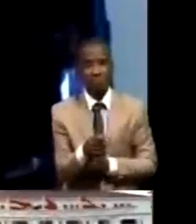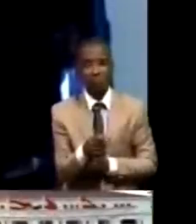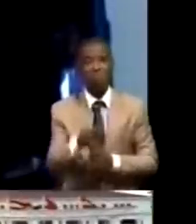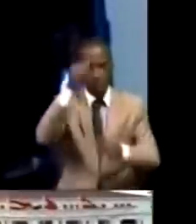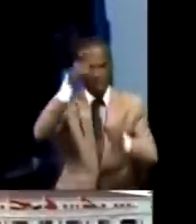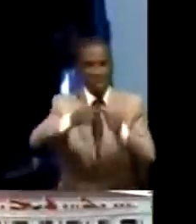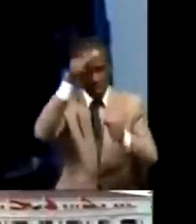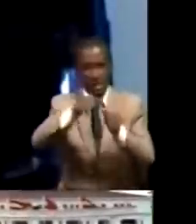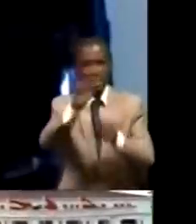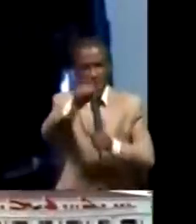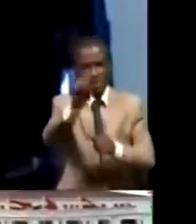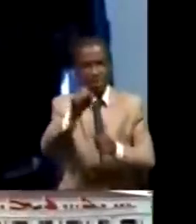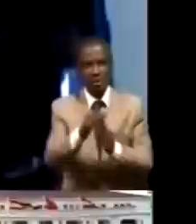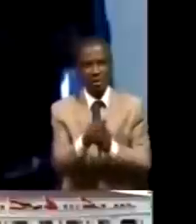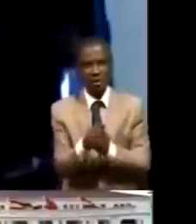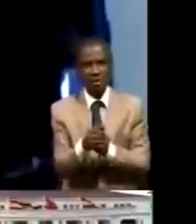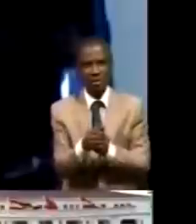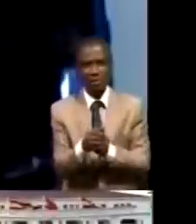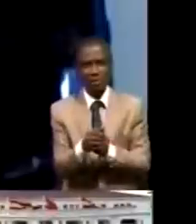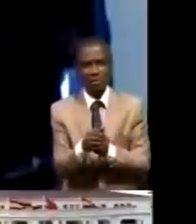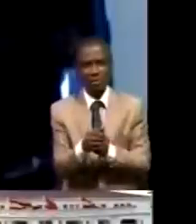Yes, I do. In great detail.